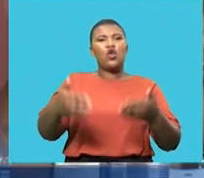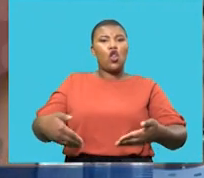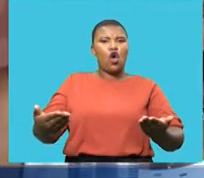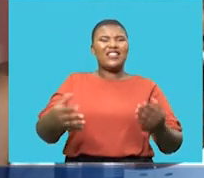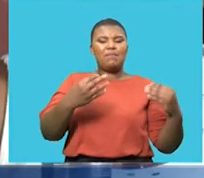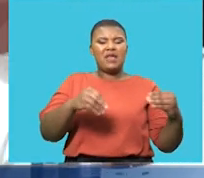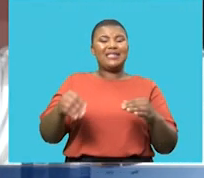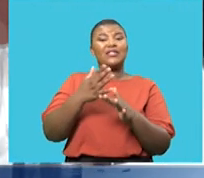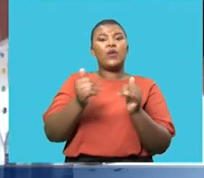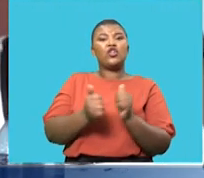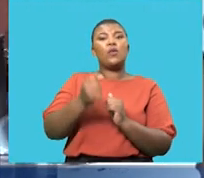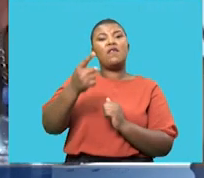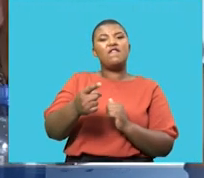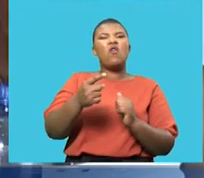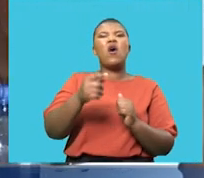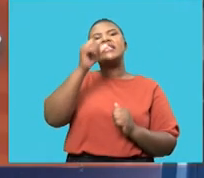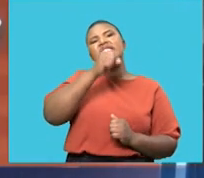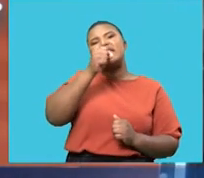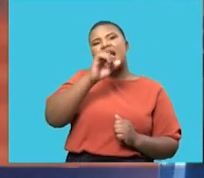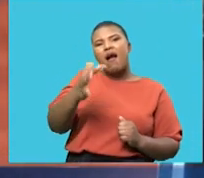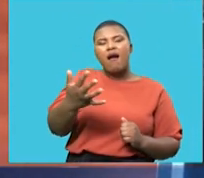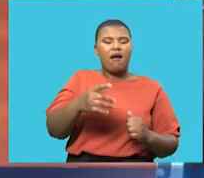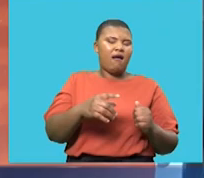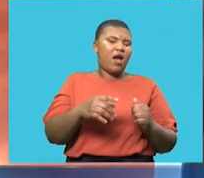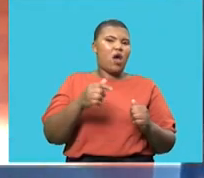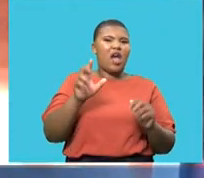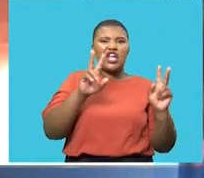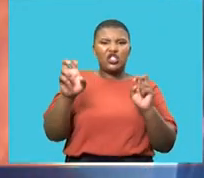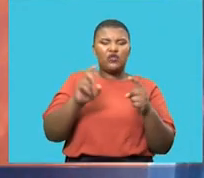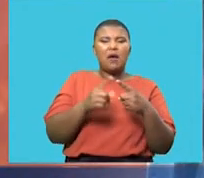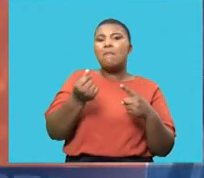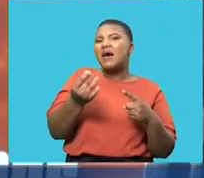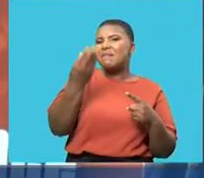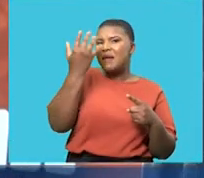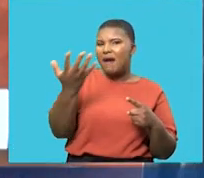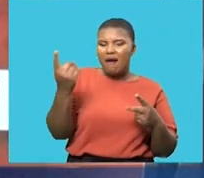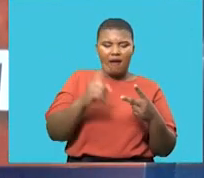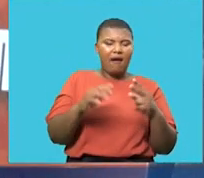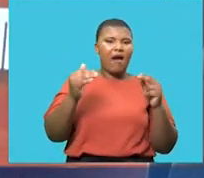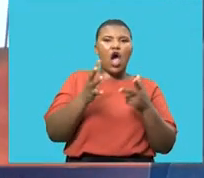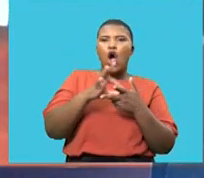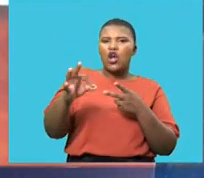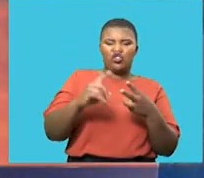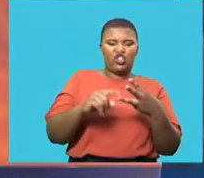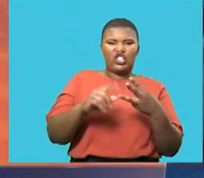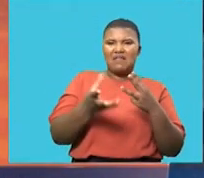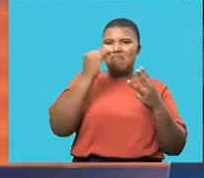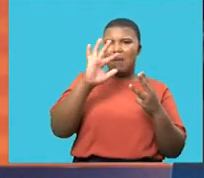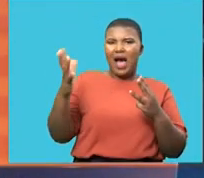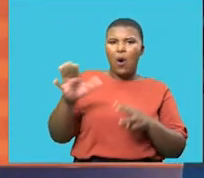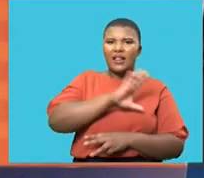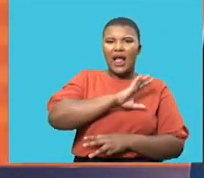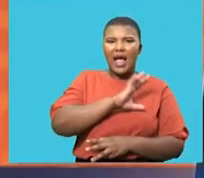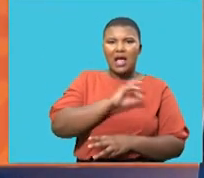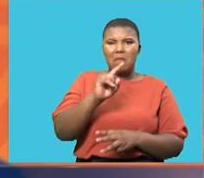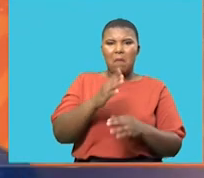workshop for artists who require help in terms of issues such as royalties, synchronization deals, contracts, sunset clauses,